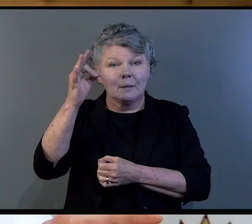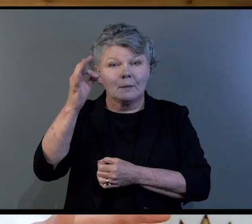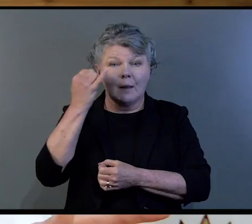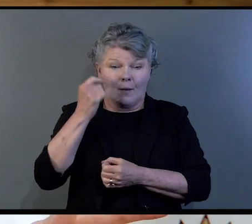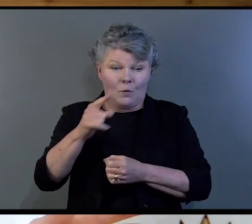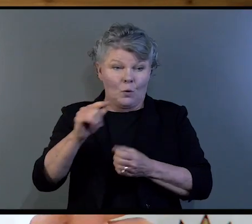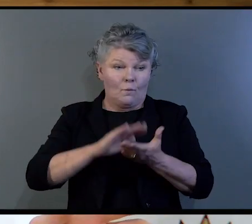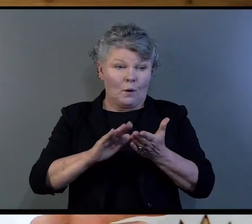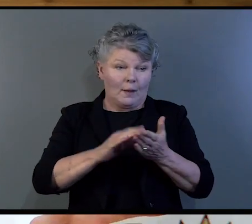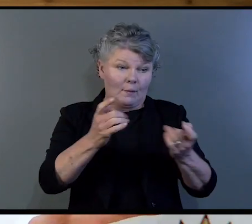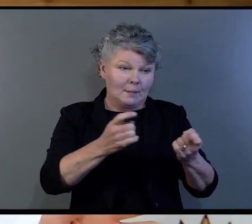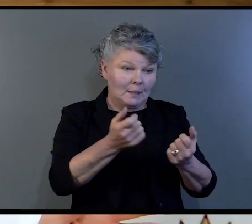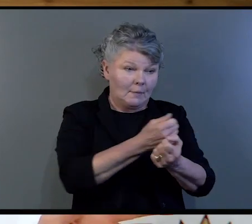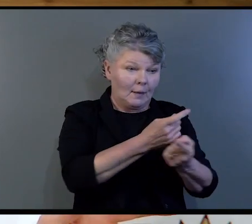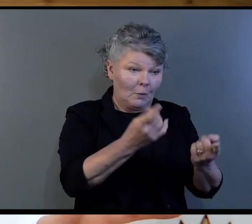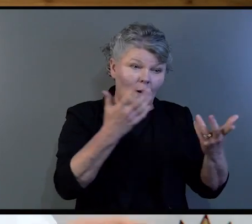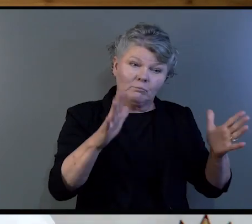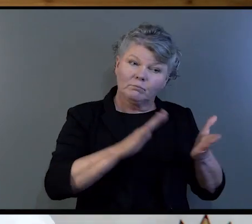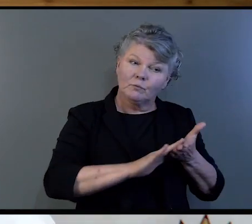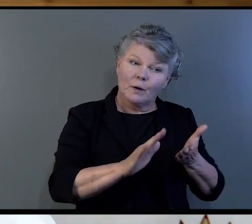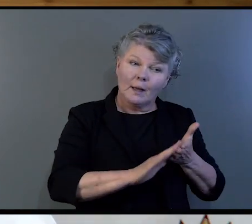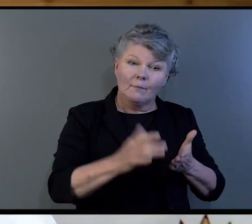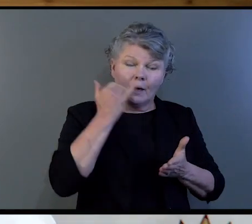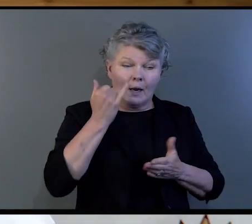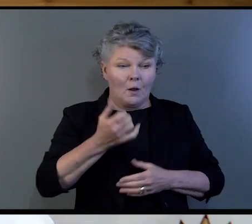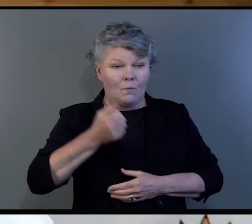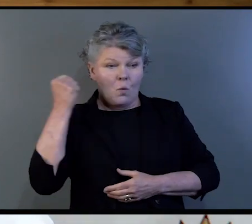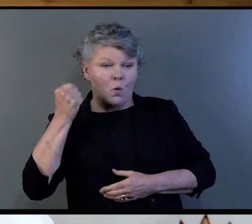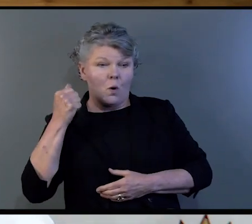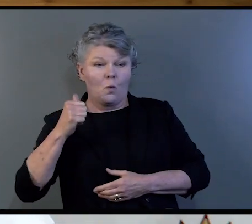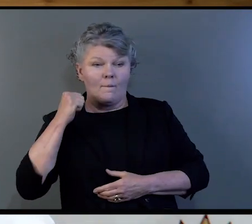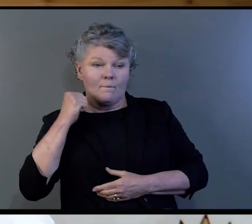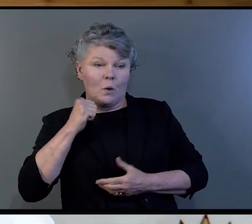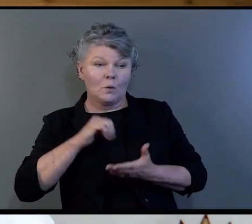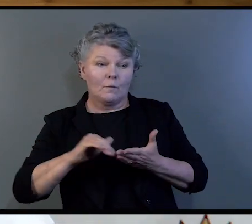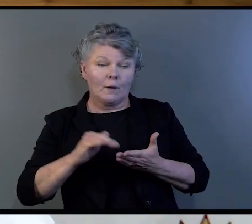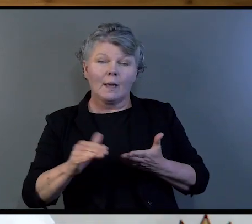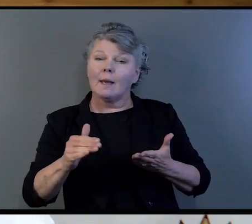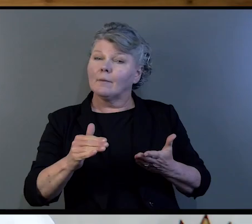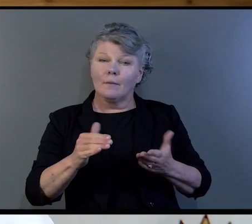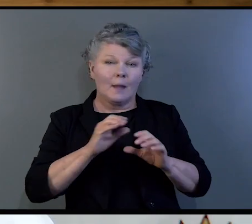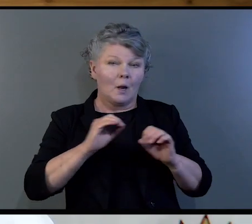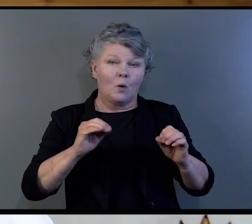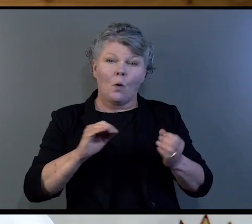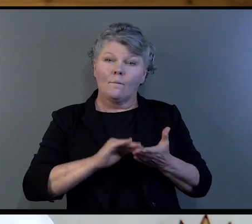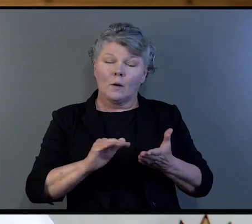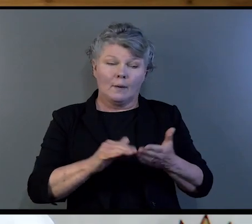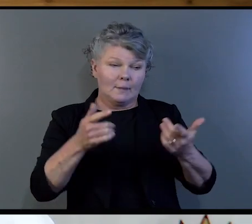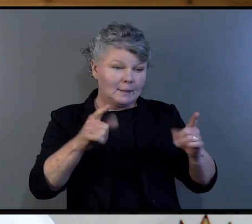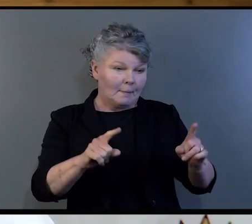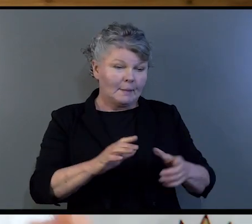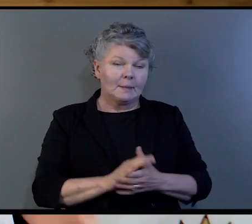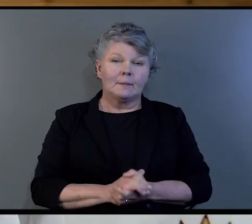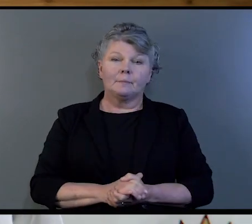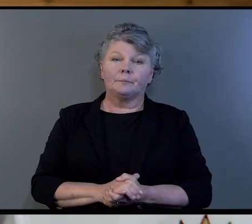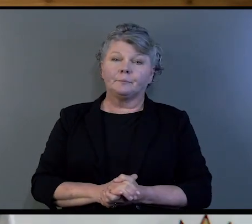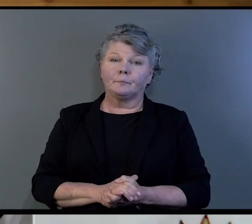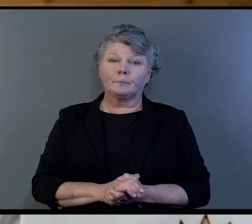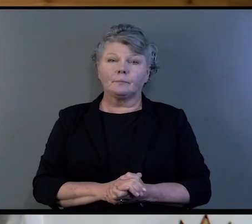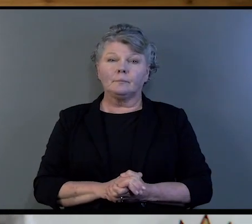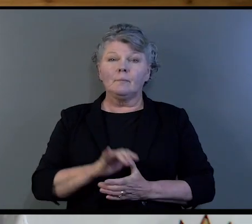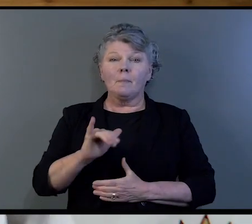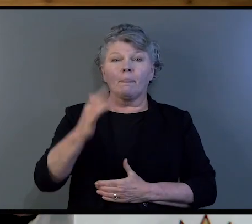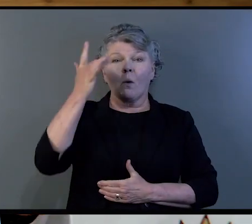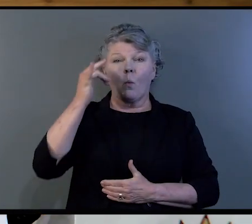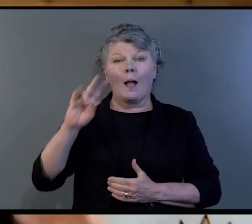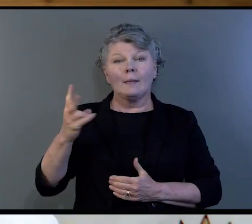If you forgive the sins of anyone, they are forgiven. If you withhold forgiveness from anyone, it is withheld." That's why